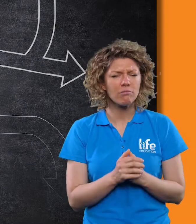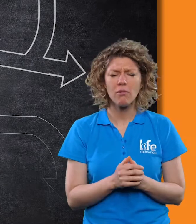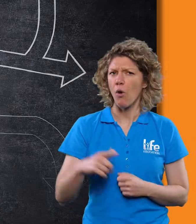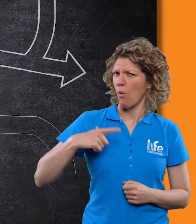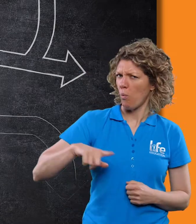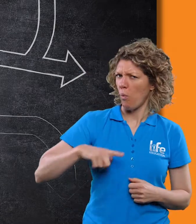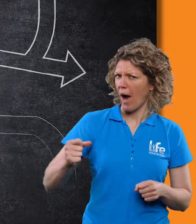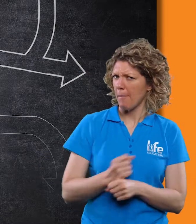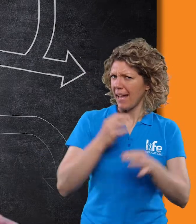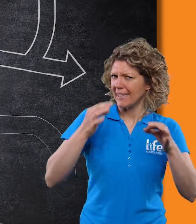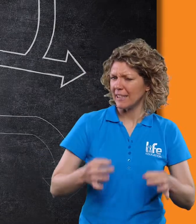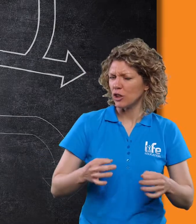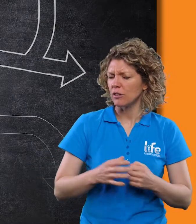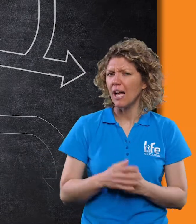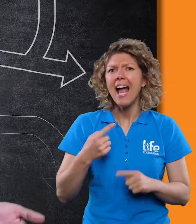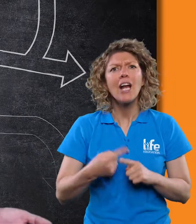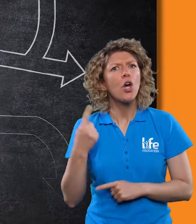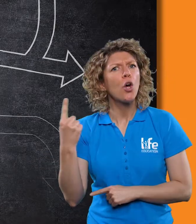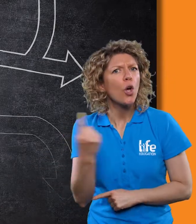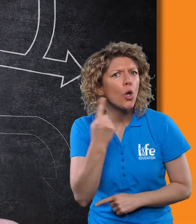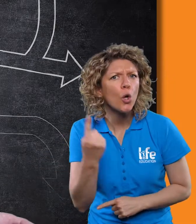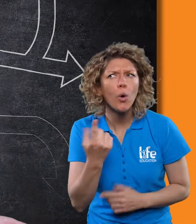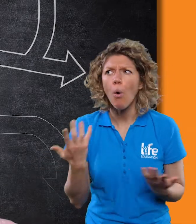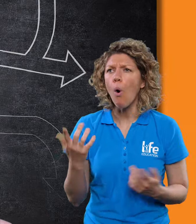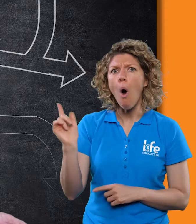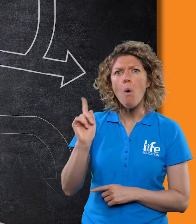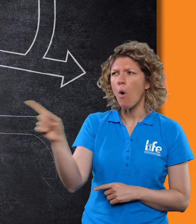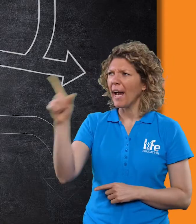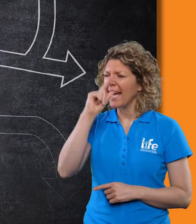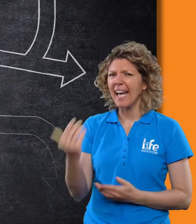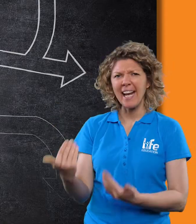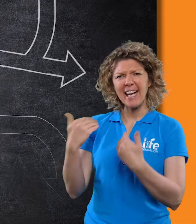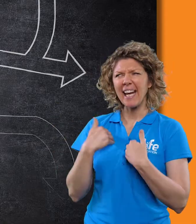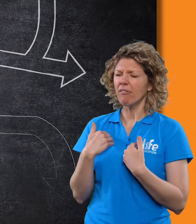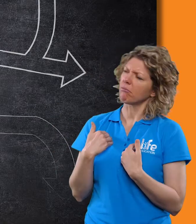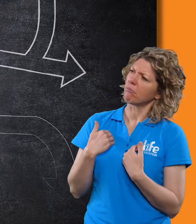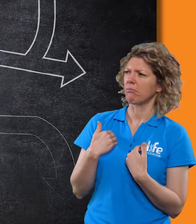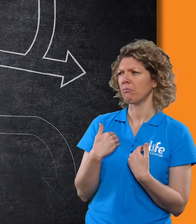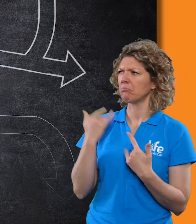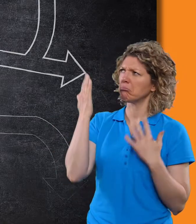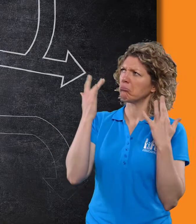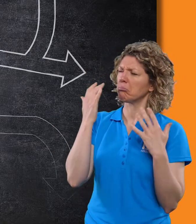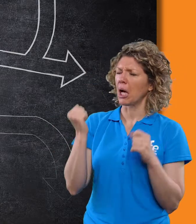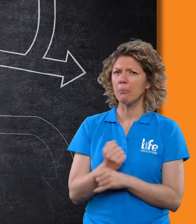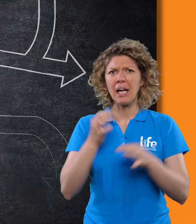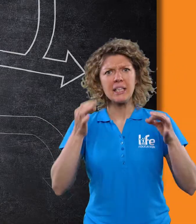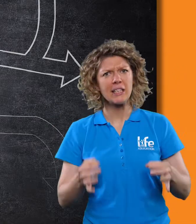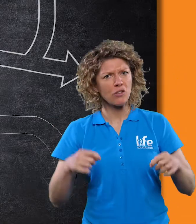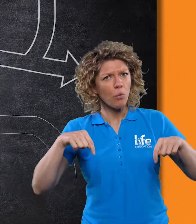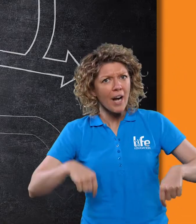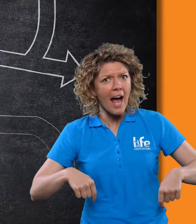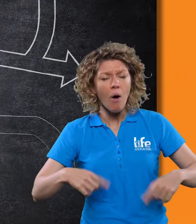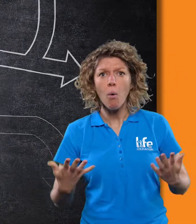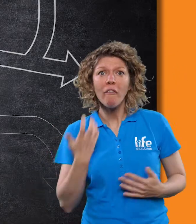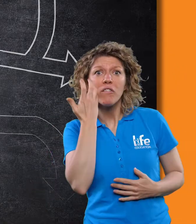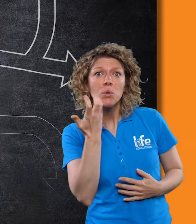decisions, and who or what might influence the decisions that people make now or in the future. We'll also